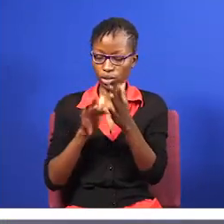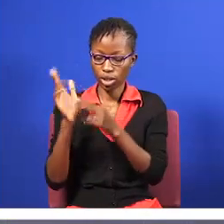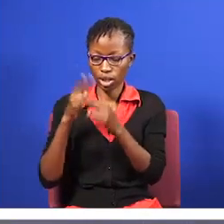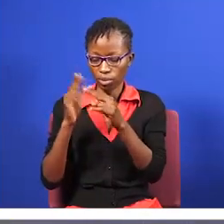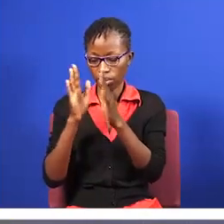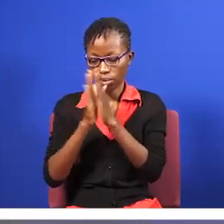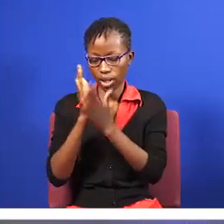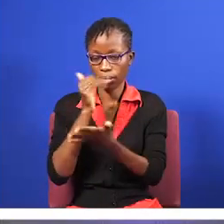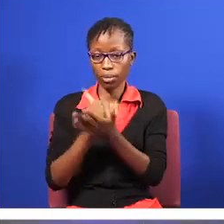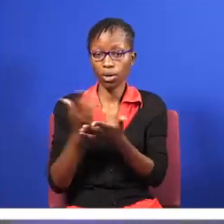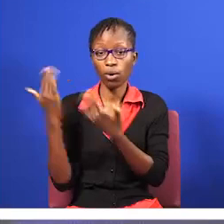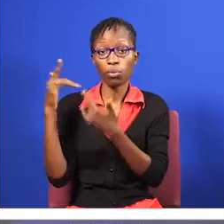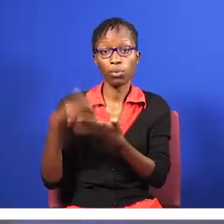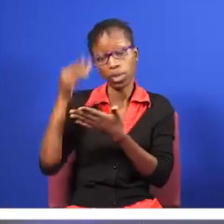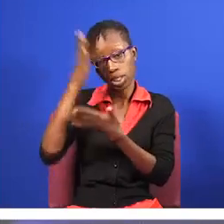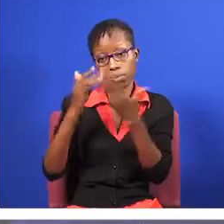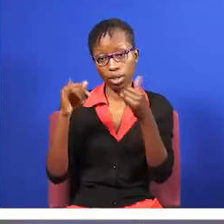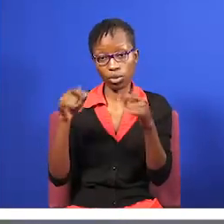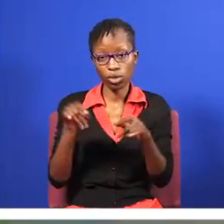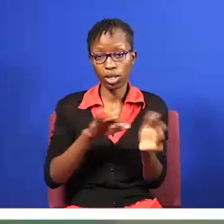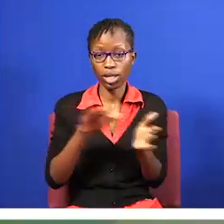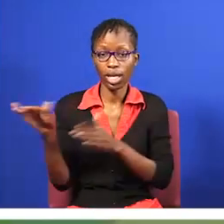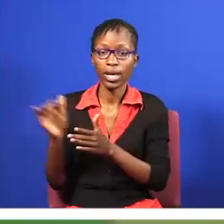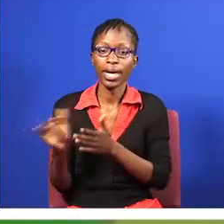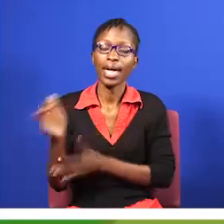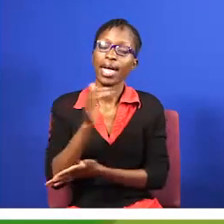name I pray, amen. I hope you learned something new today.